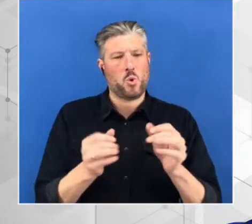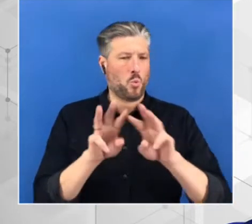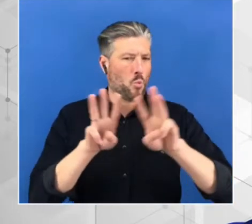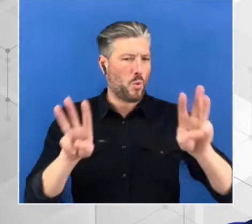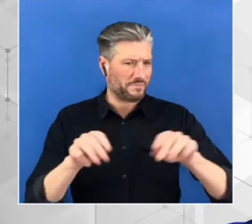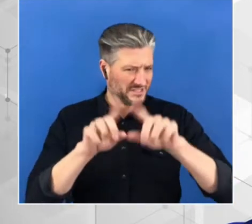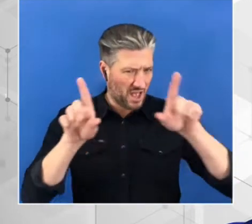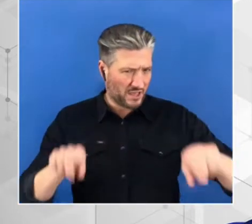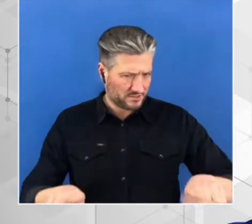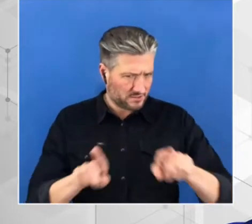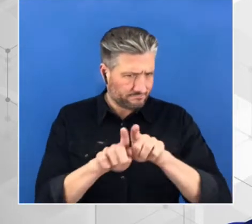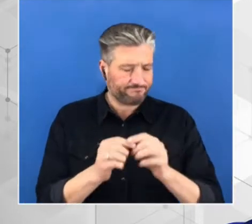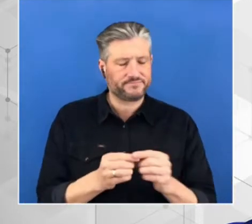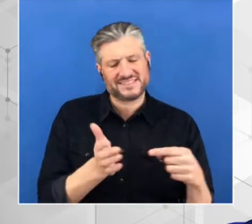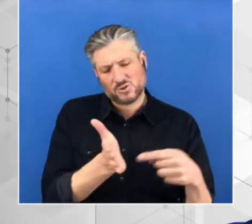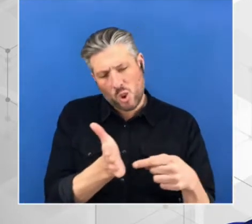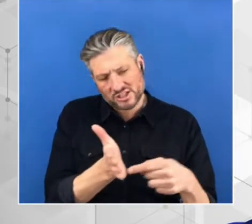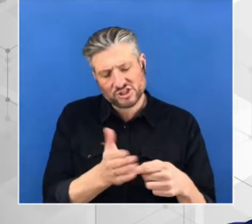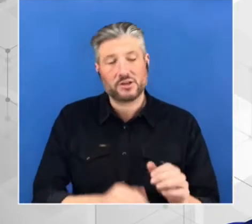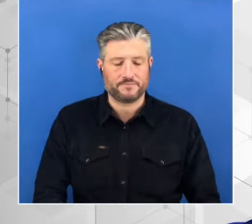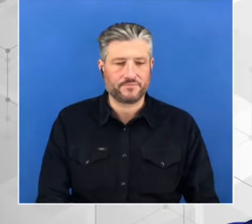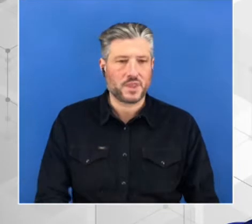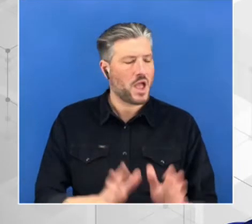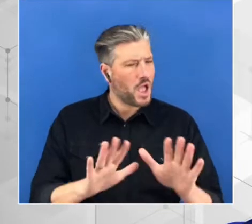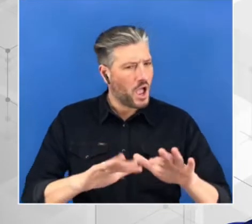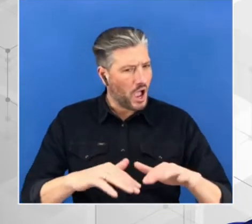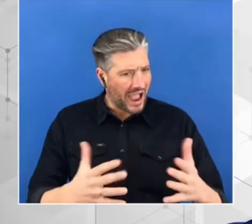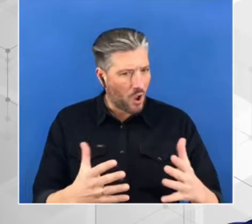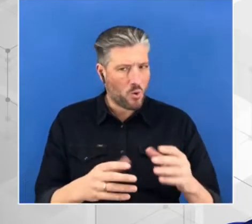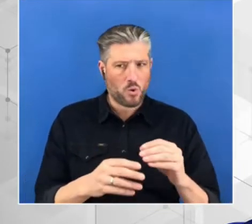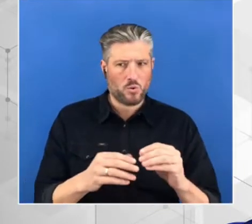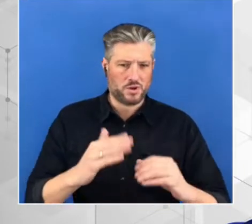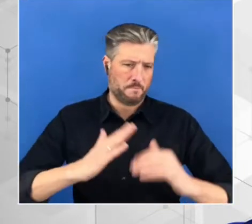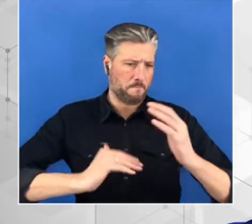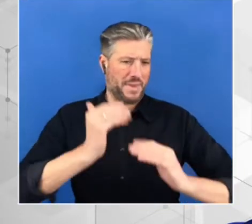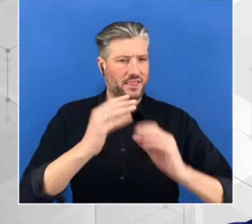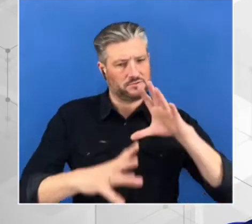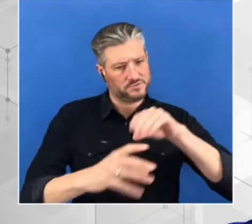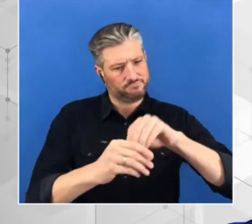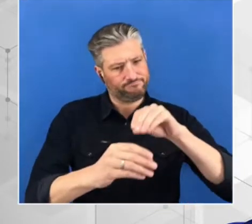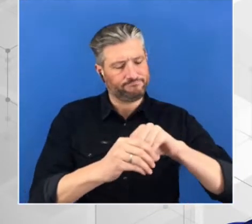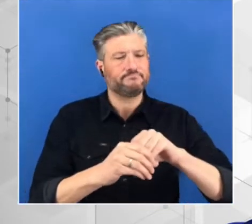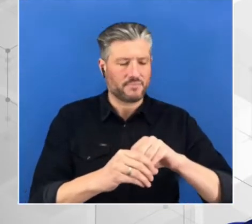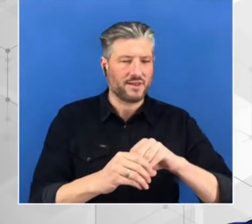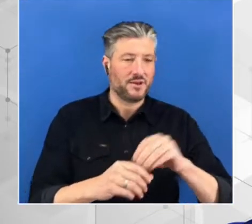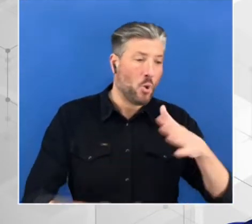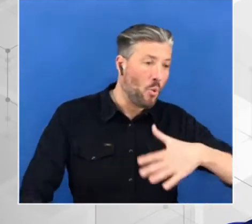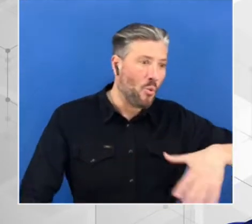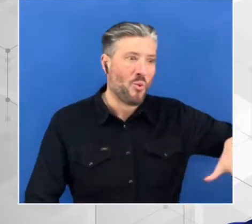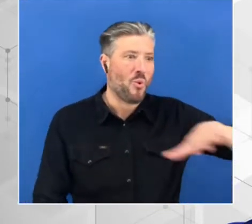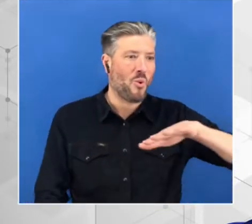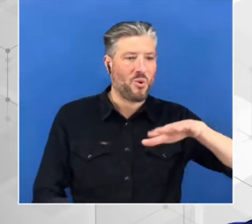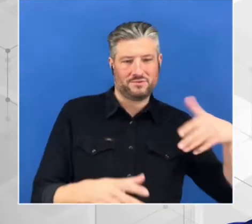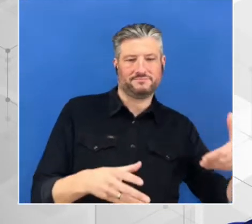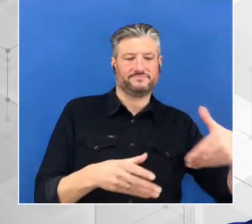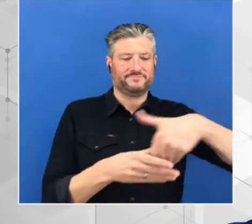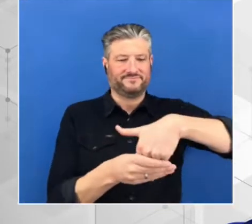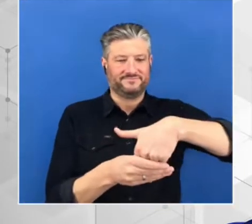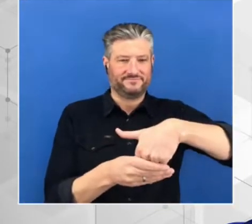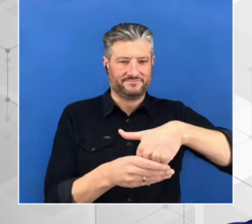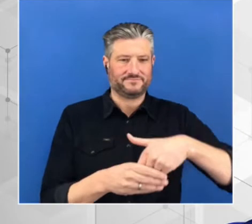not exclude anyone from using those tools, technologies, or websites.